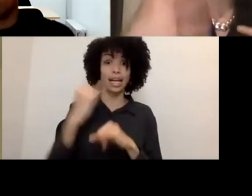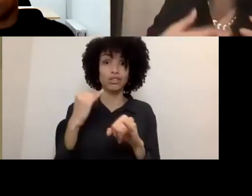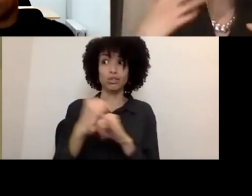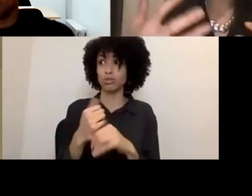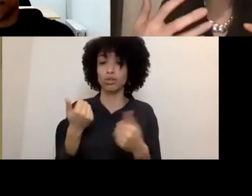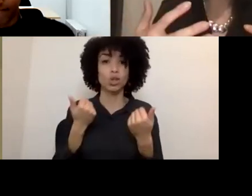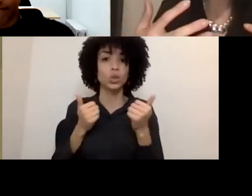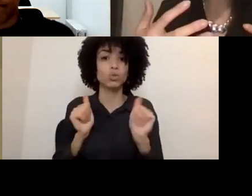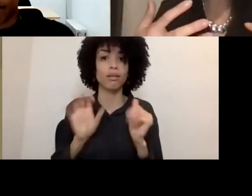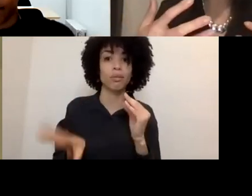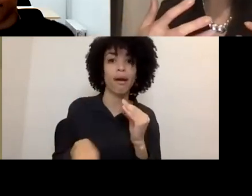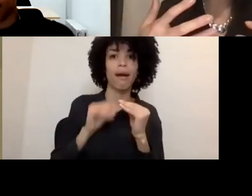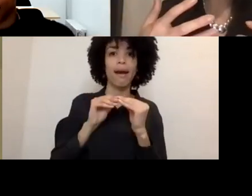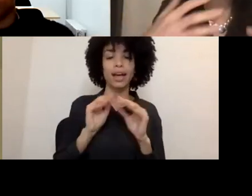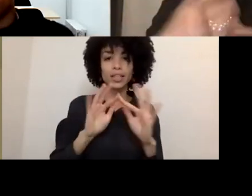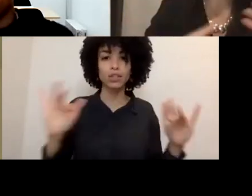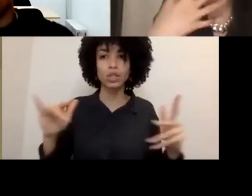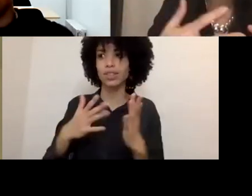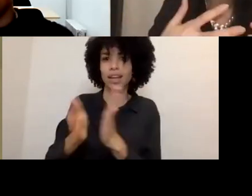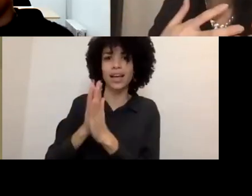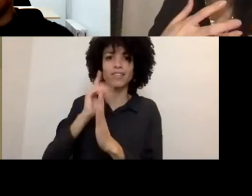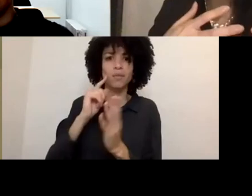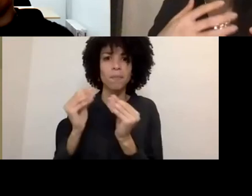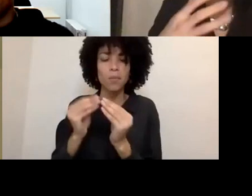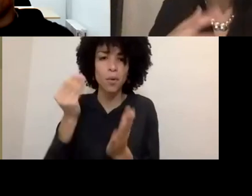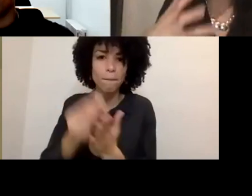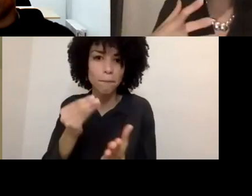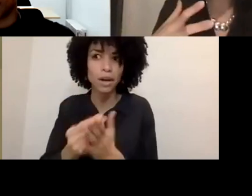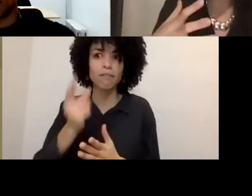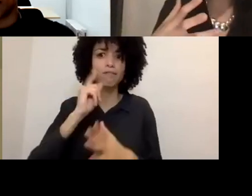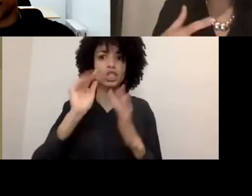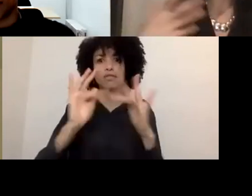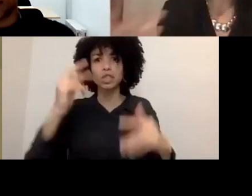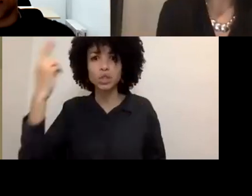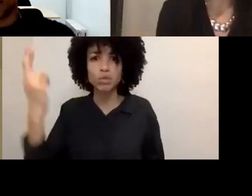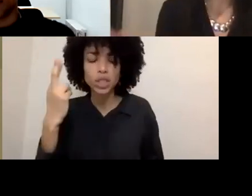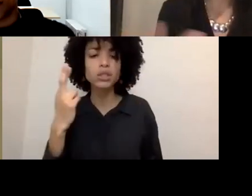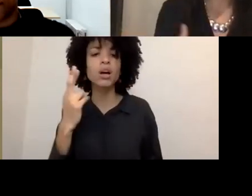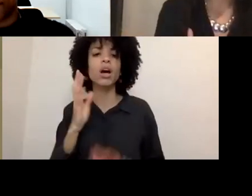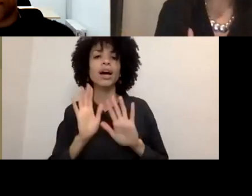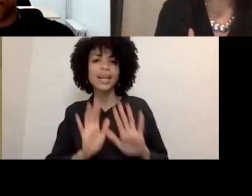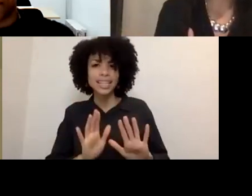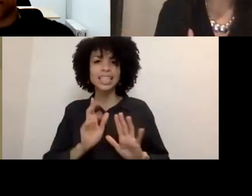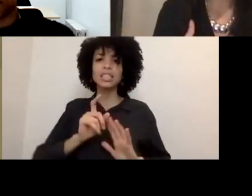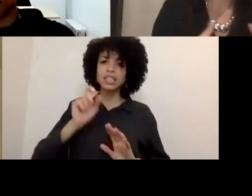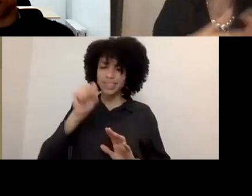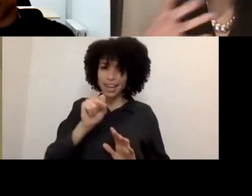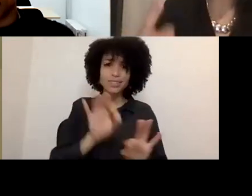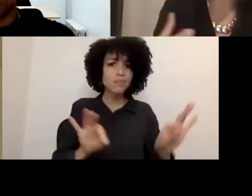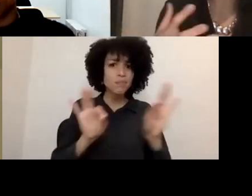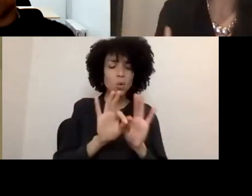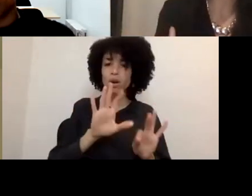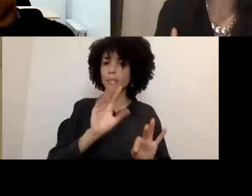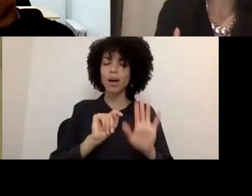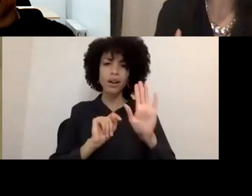order to diversify efforts inside of their institutions, which is necessary. But there have been many folks who have actually said that, well, why don't you use